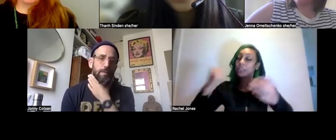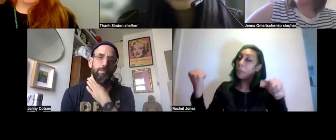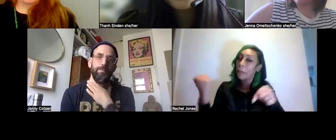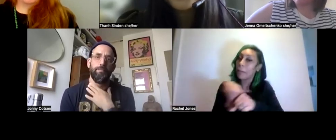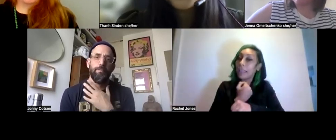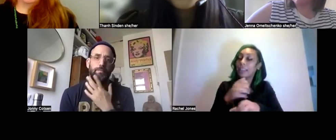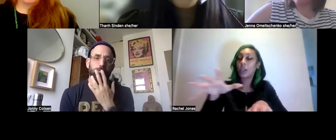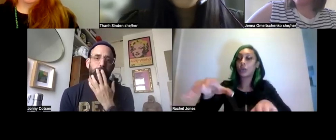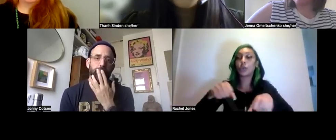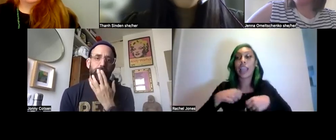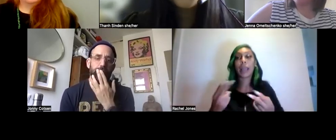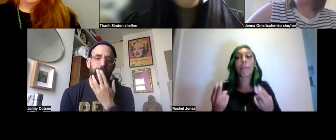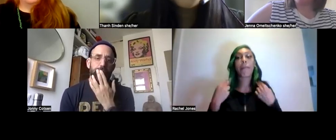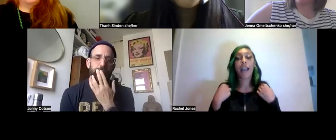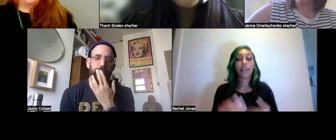that space.